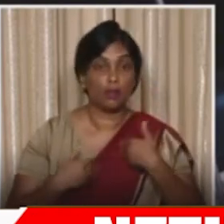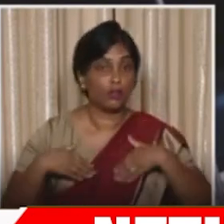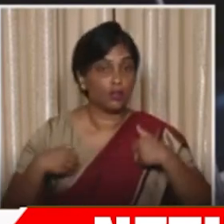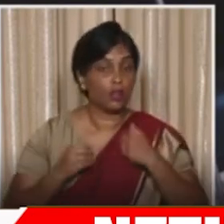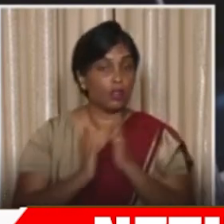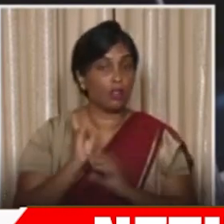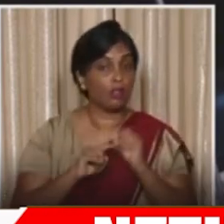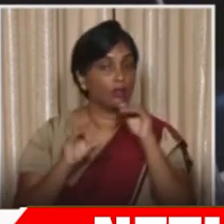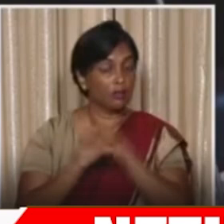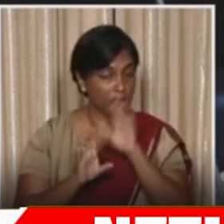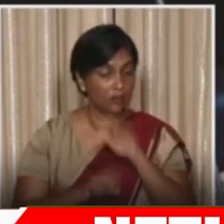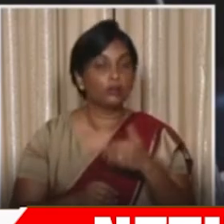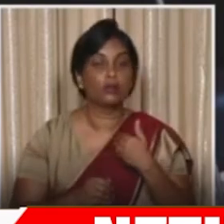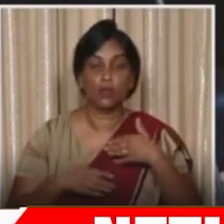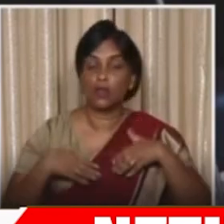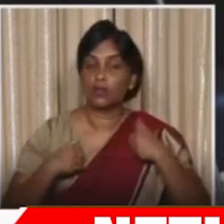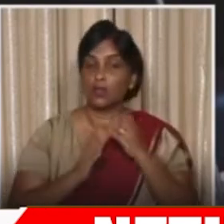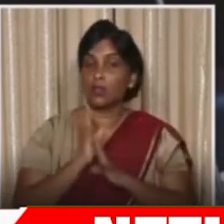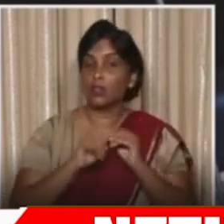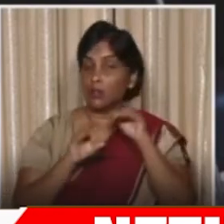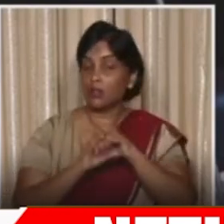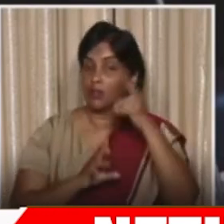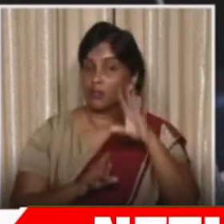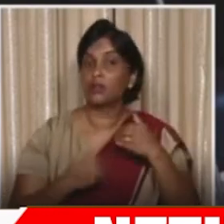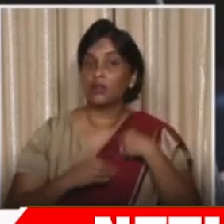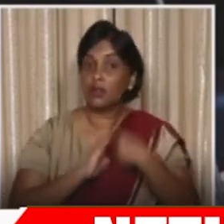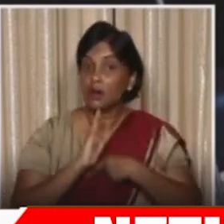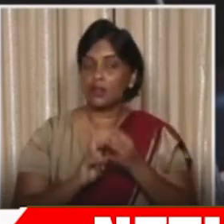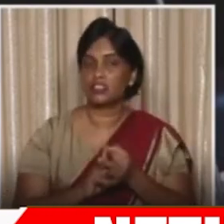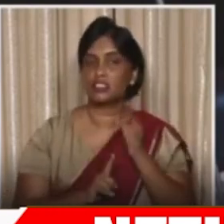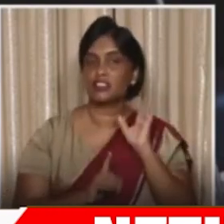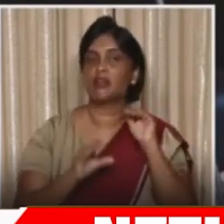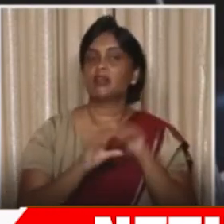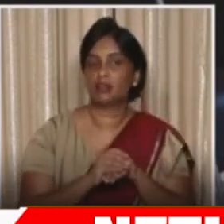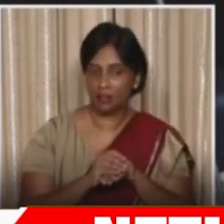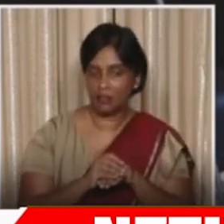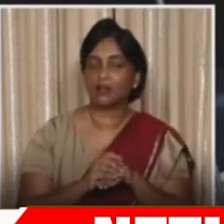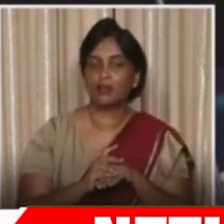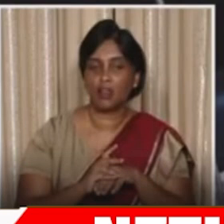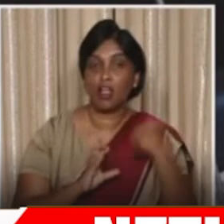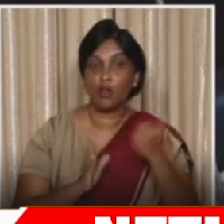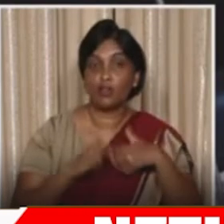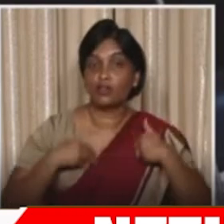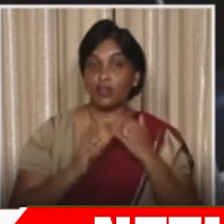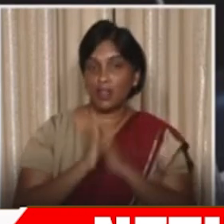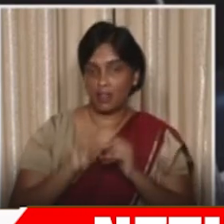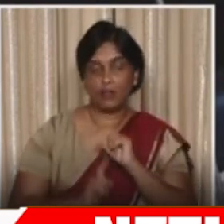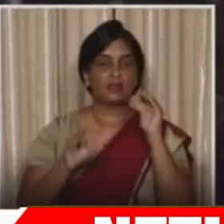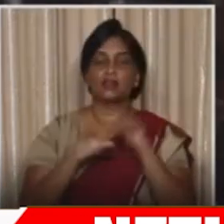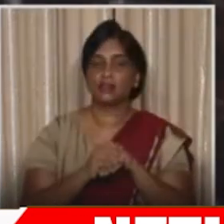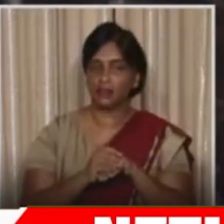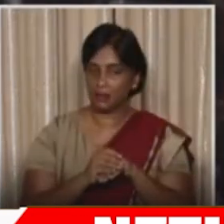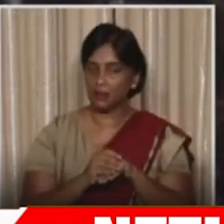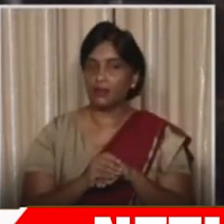Saukhyamathi Wetta Eken Une Mama Saukhyamathi Wetta Nisa Tama Mama Me Rate Janadhipathi Une Kiyana Eka Nawa Saukhyamathiwata Mama Matak Karannata